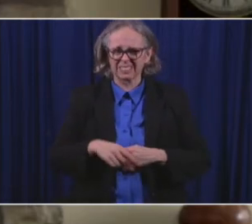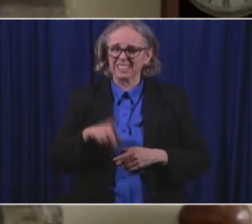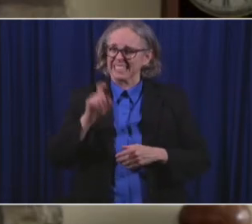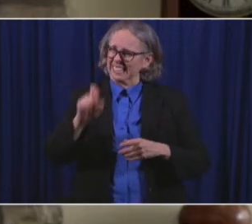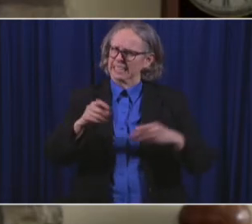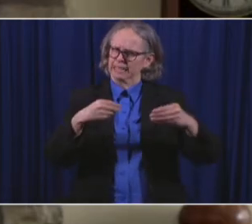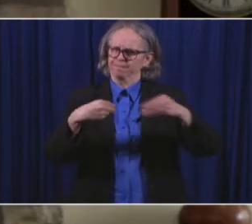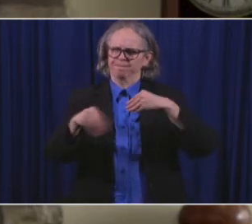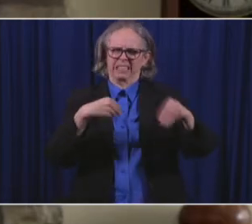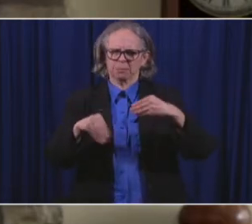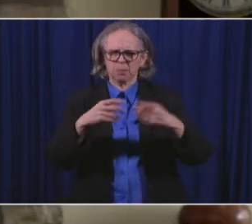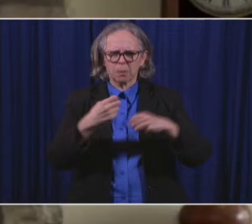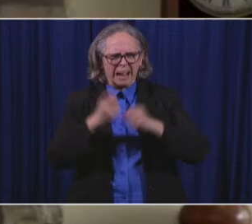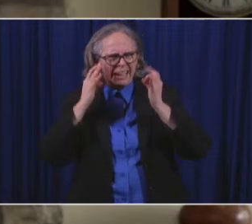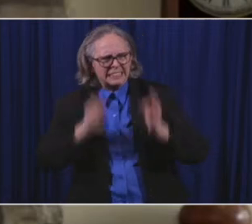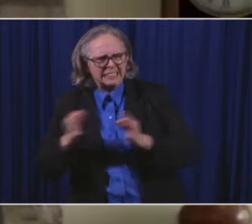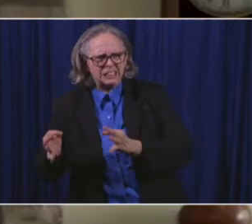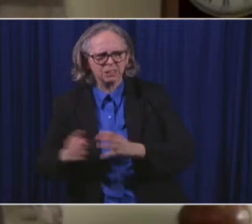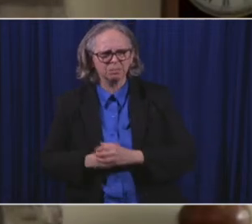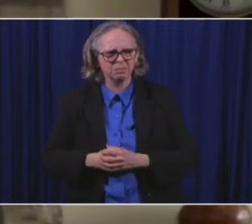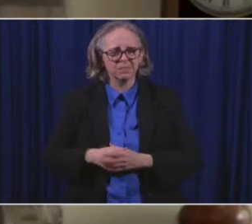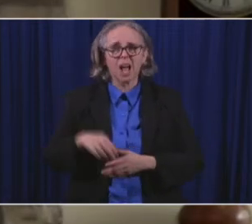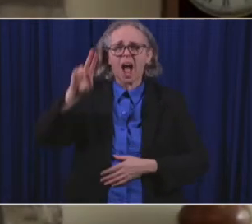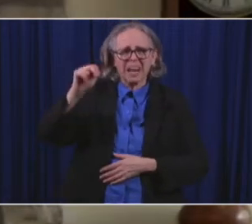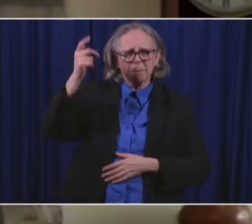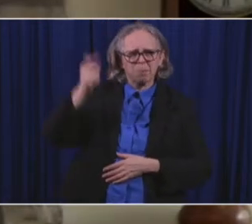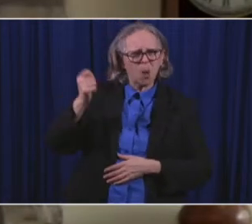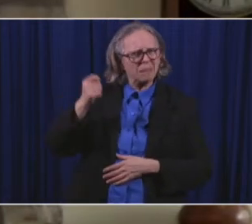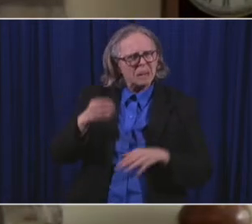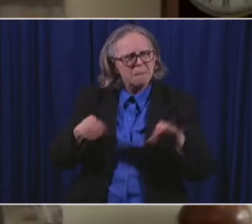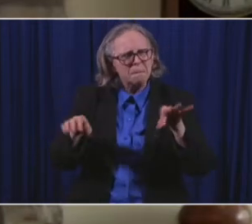Unemployment is important. There's money there.